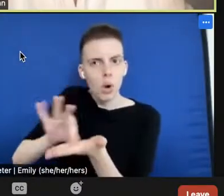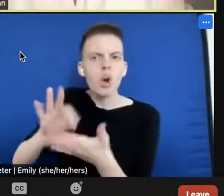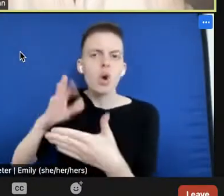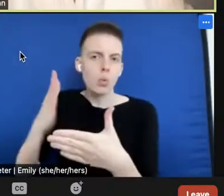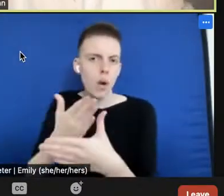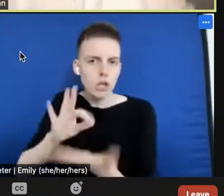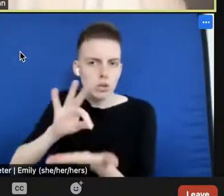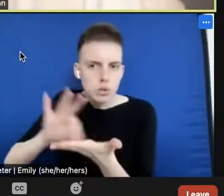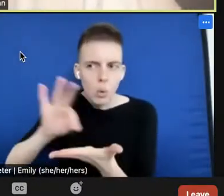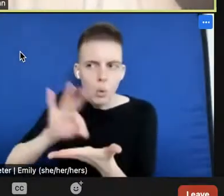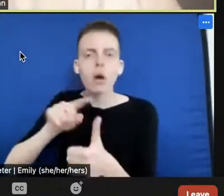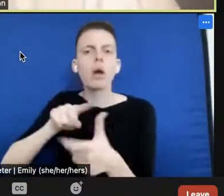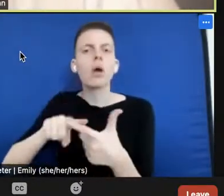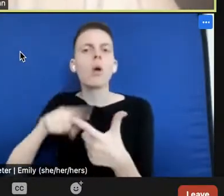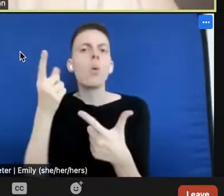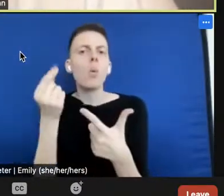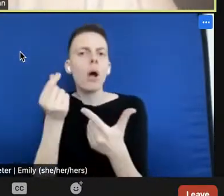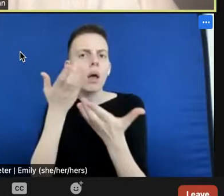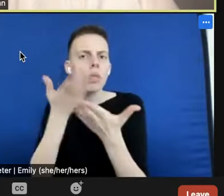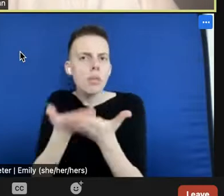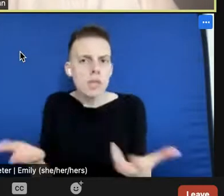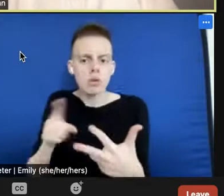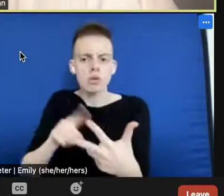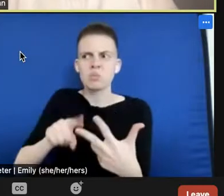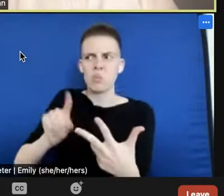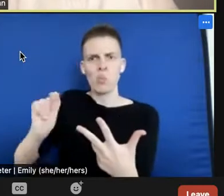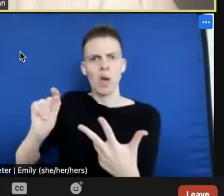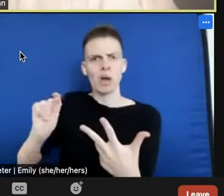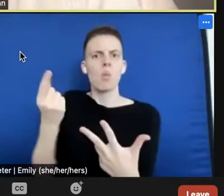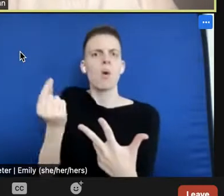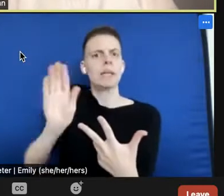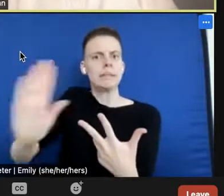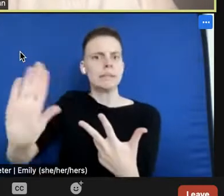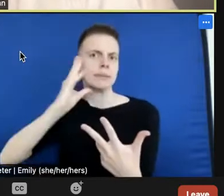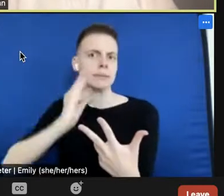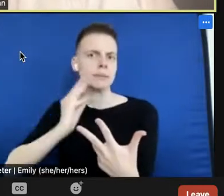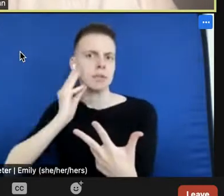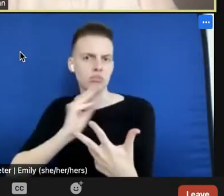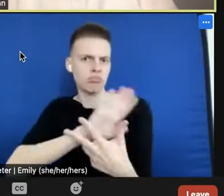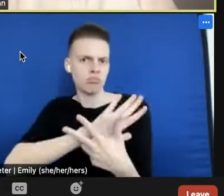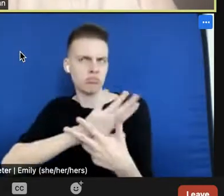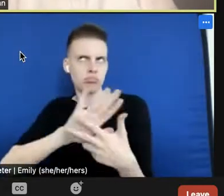with. I hope you can all see how this person, I could see almost immediately how this person thought that, right?